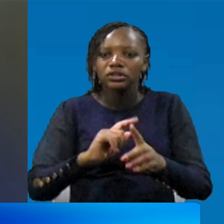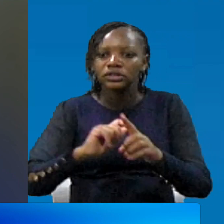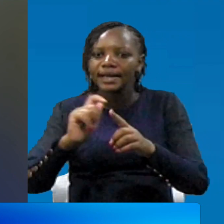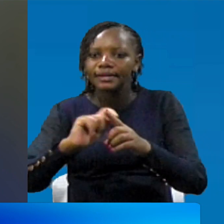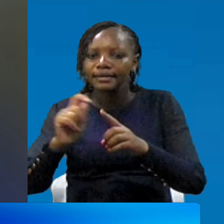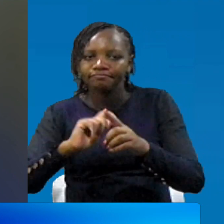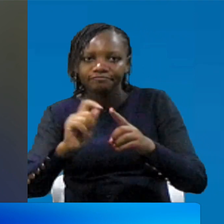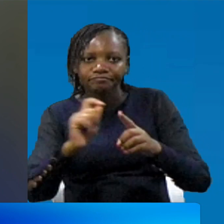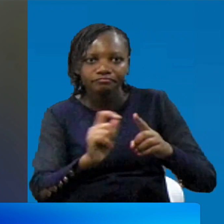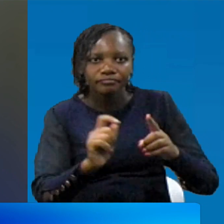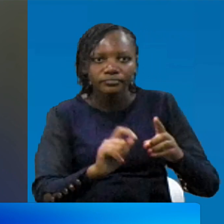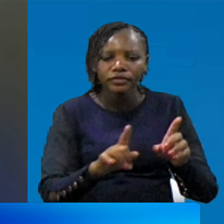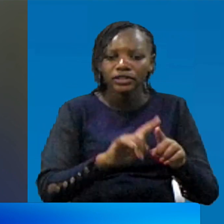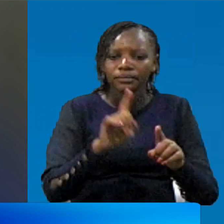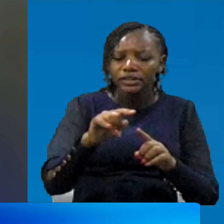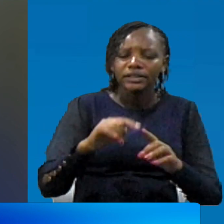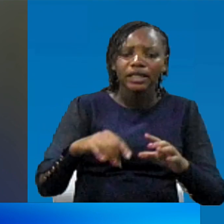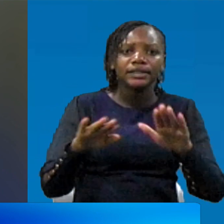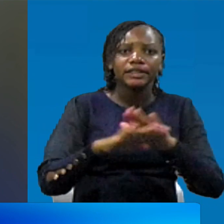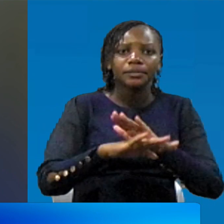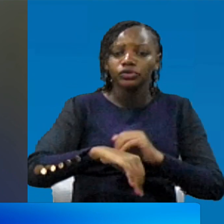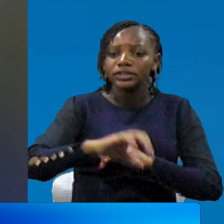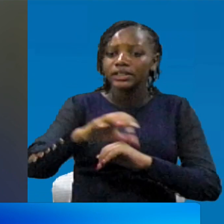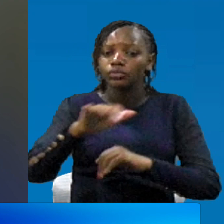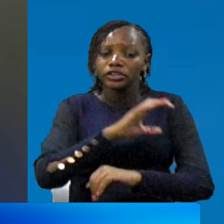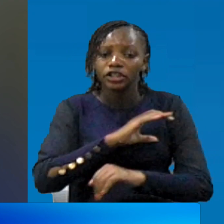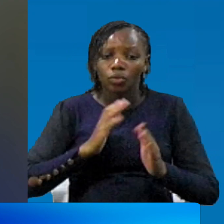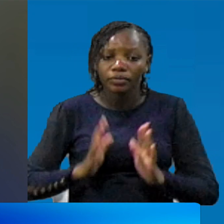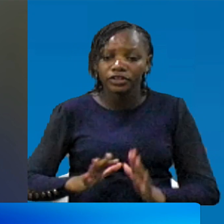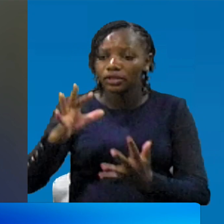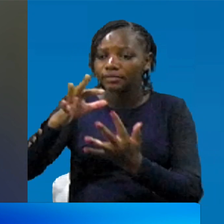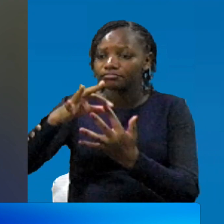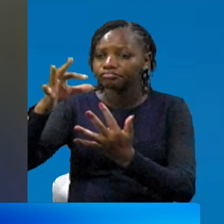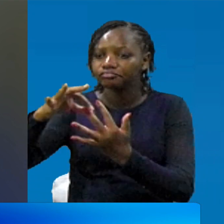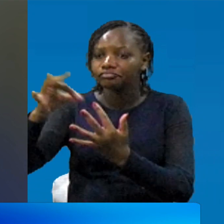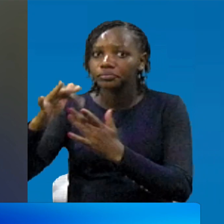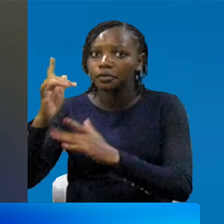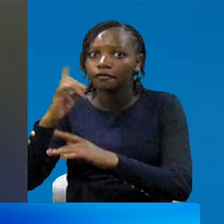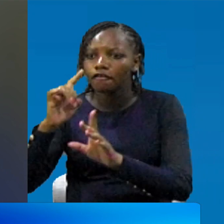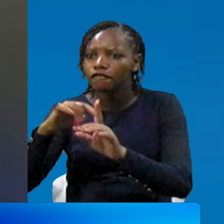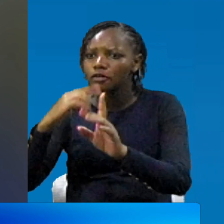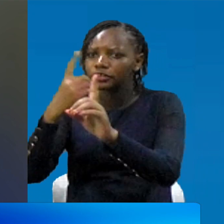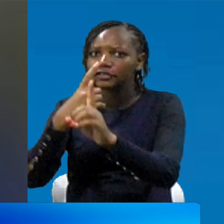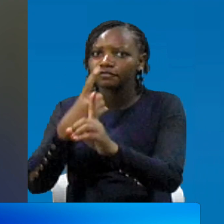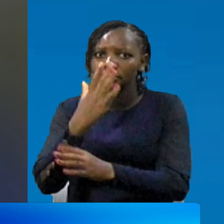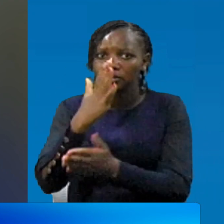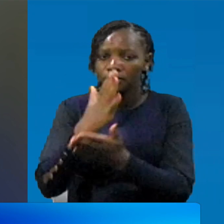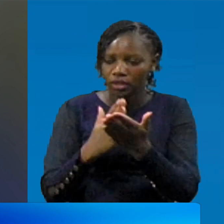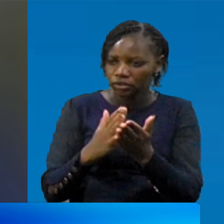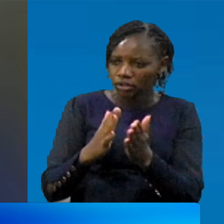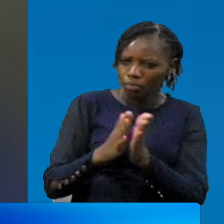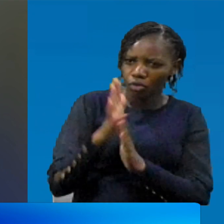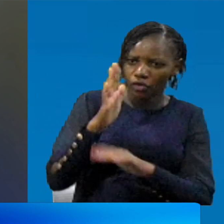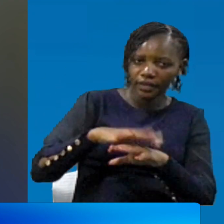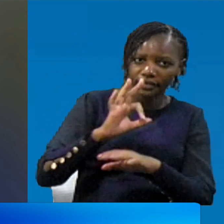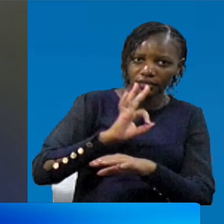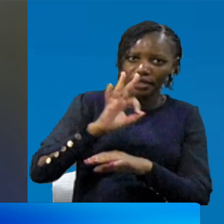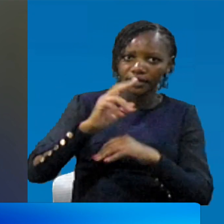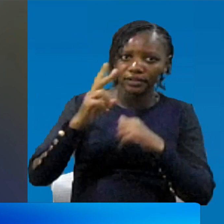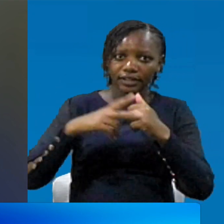county commissioners that were selected from across all the over 370